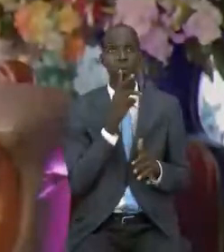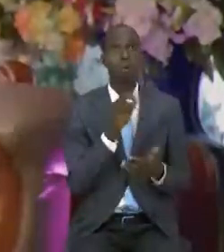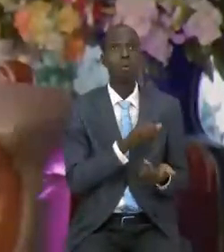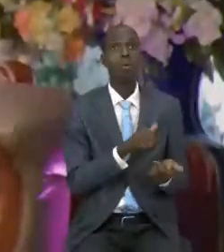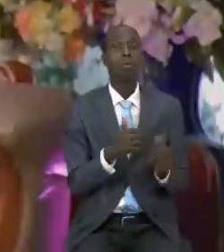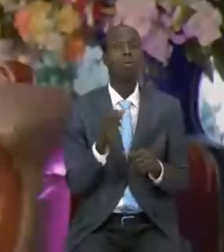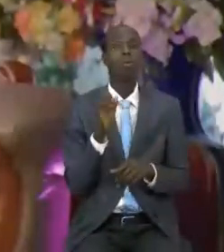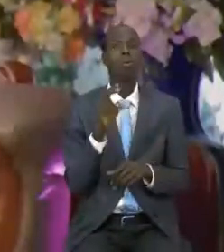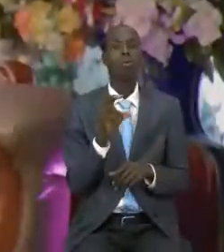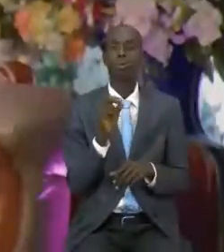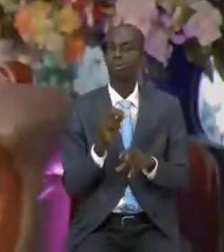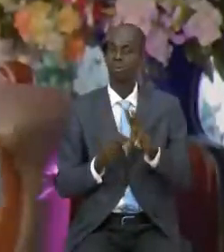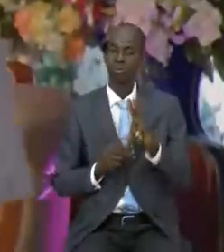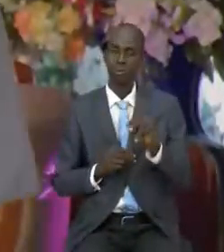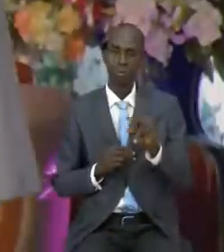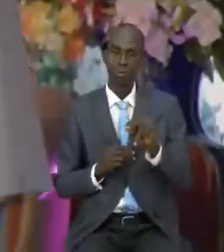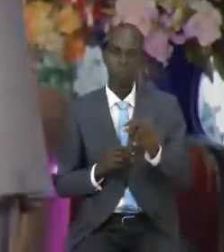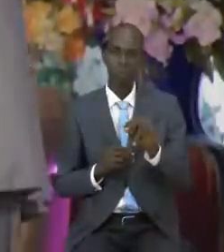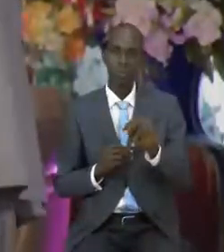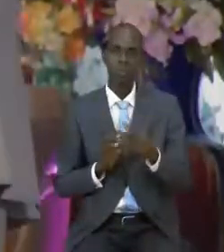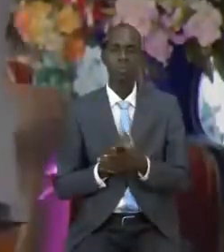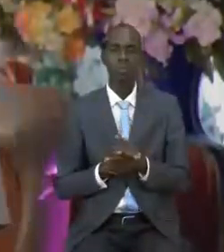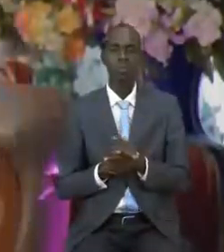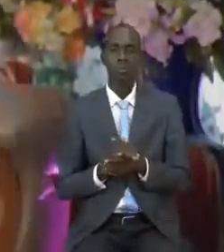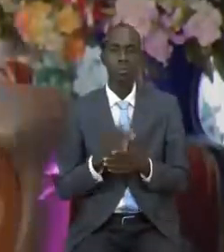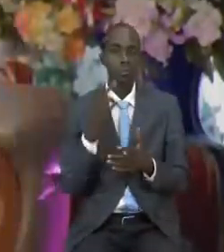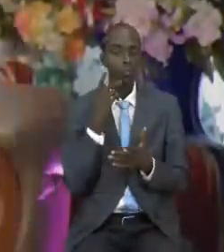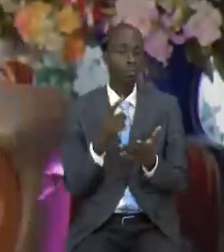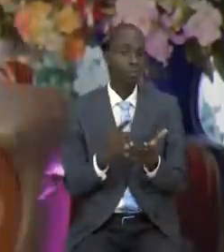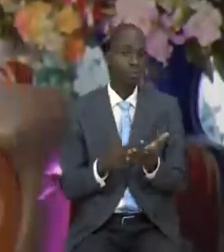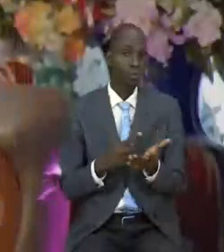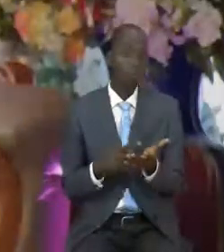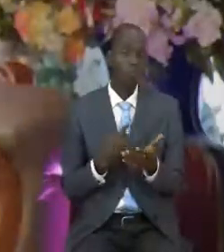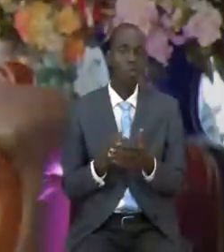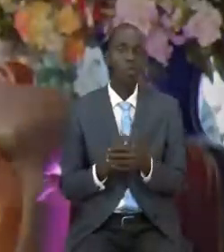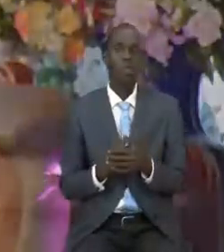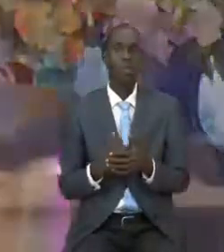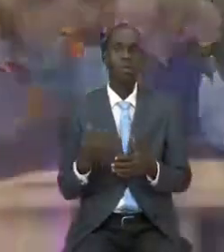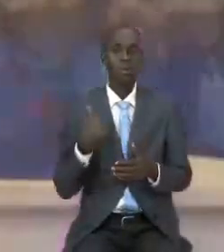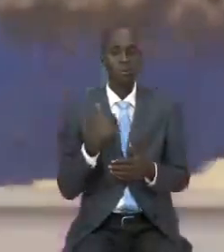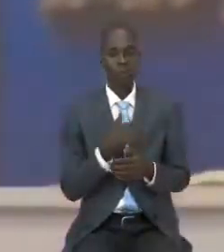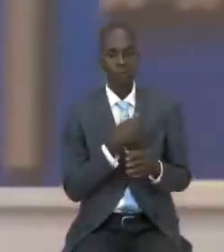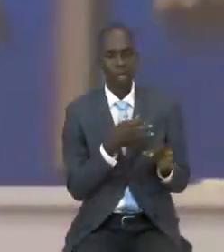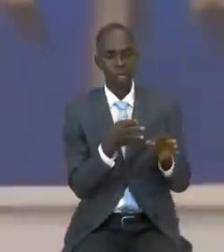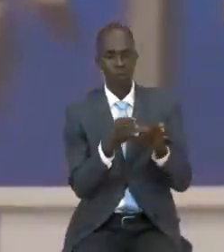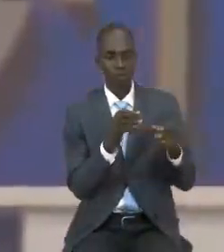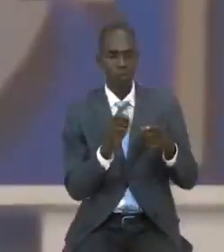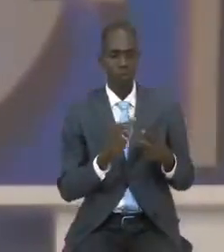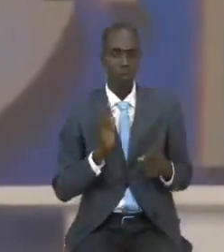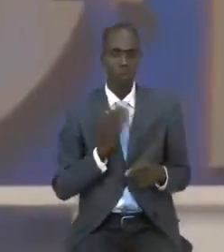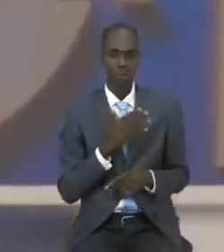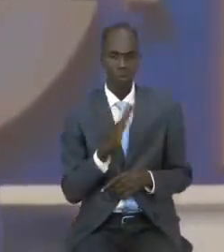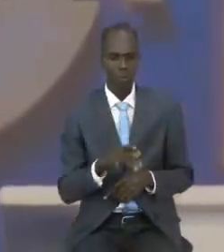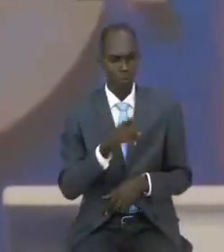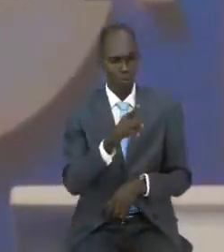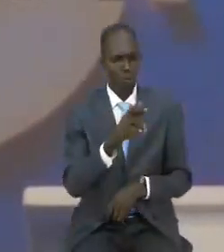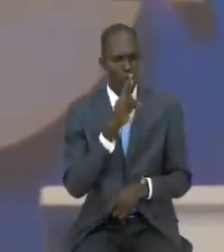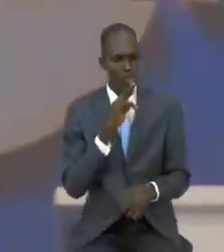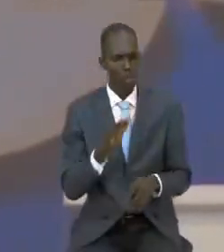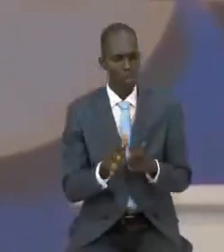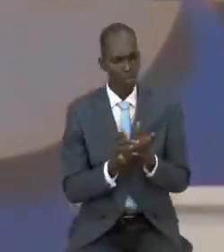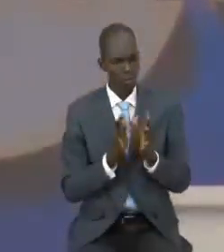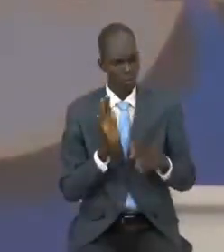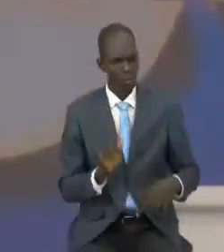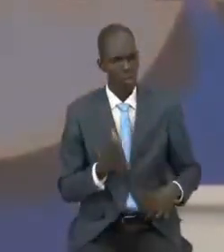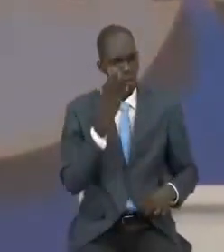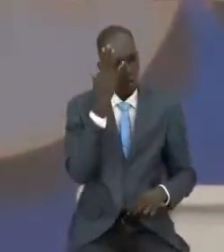No. You know, sometimes we tell our children, you are a Christian.